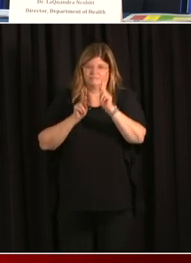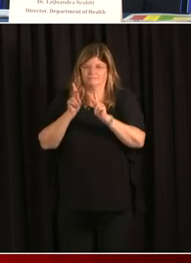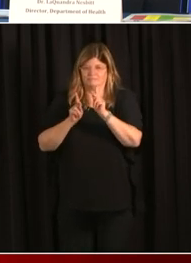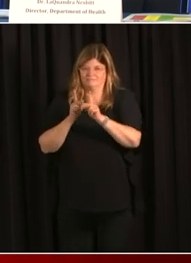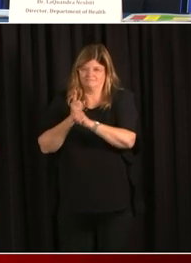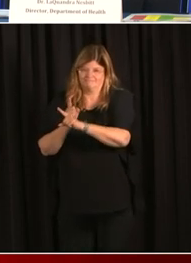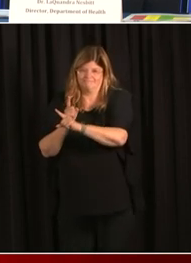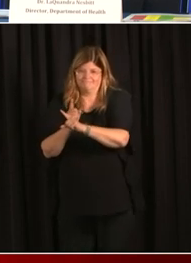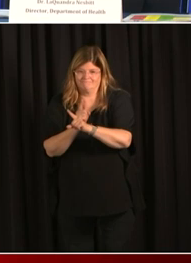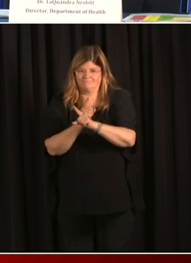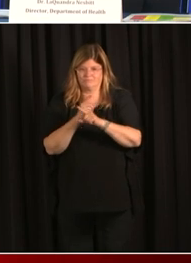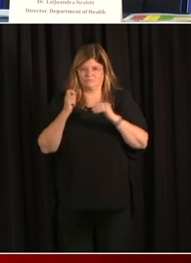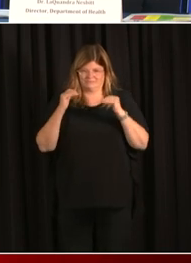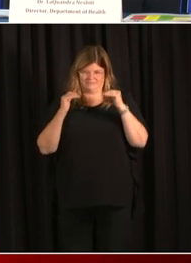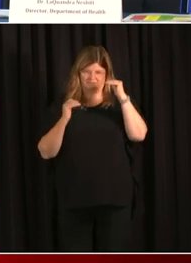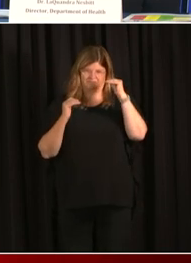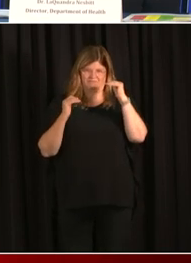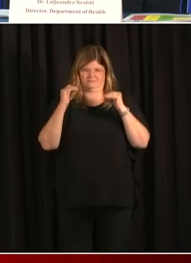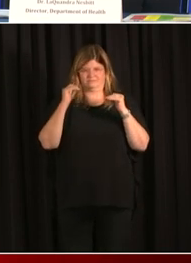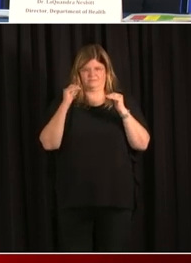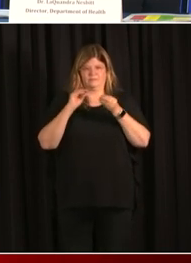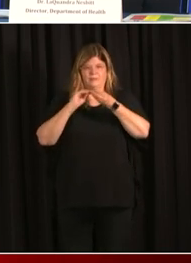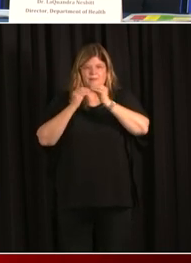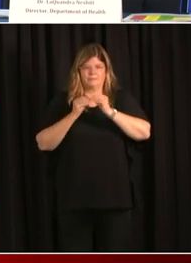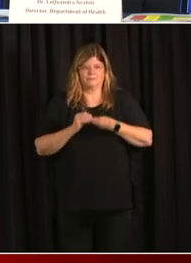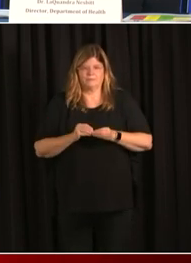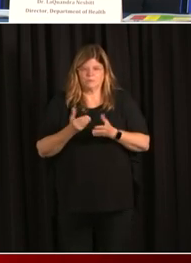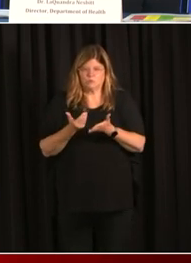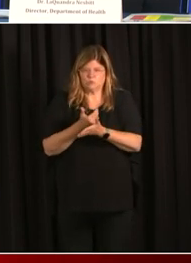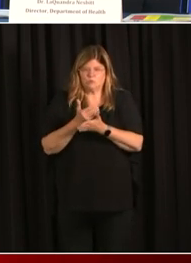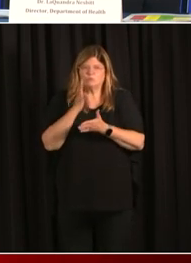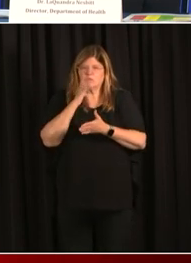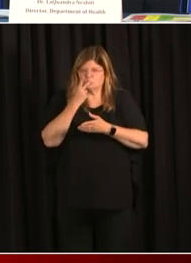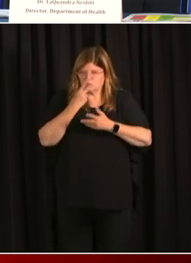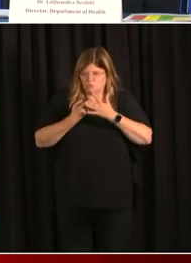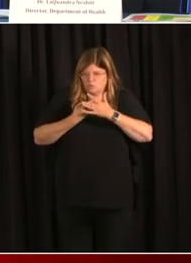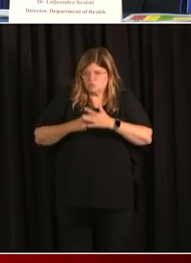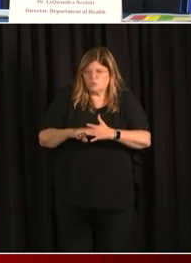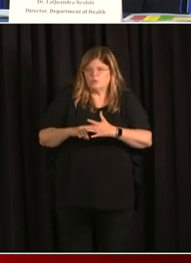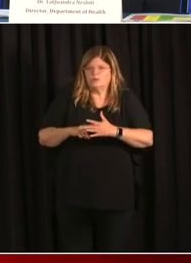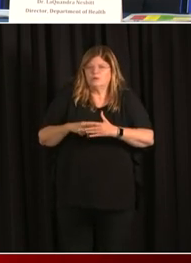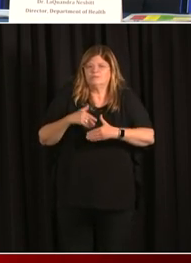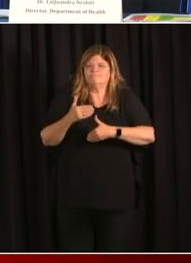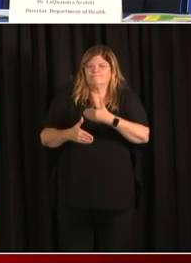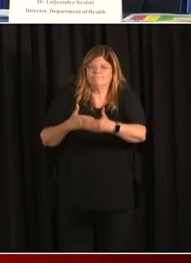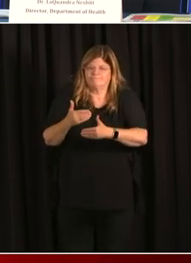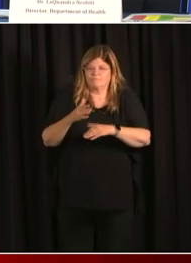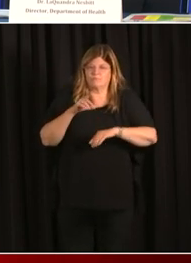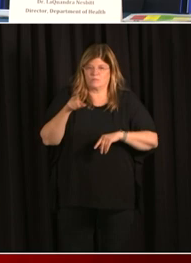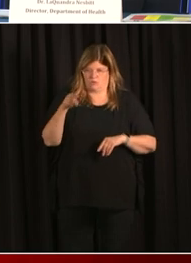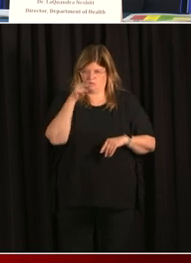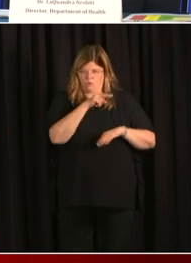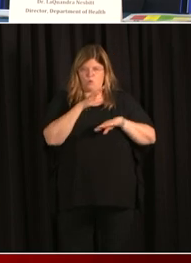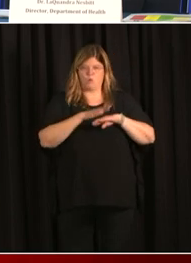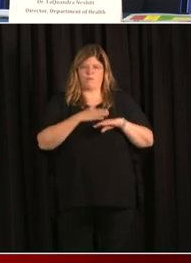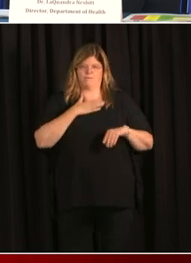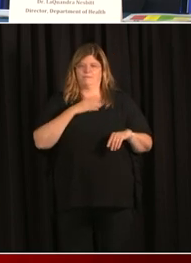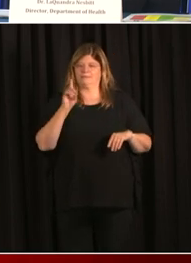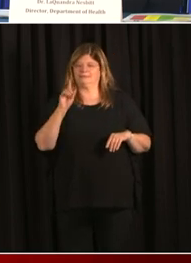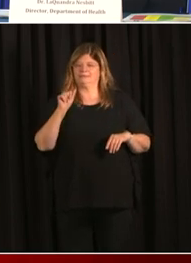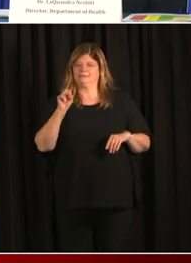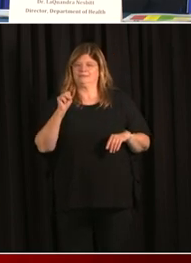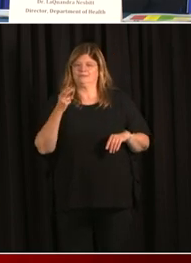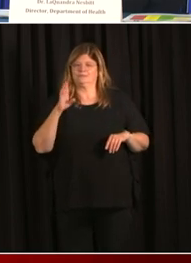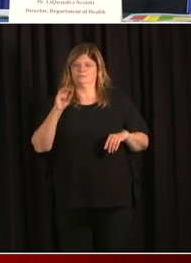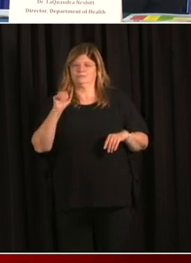So those are new metrics that you'll see. We'll start reporting them on the dashboard early next week, and they'll be available on the dashboard